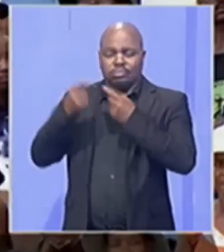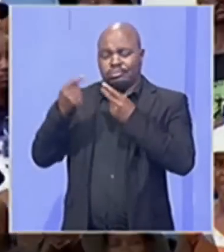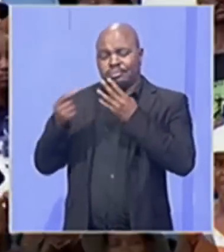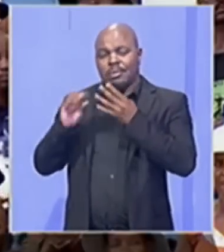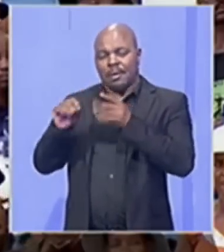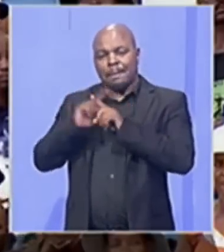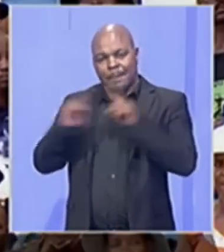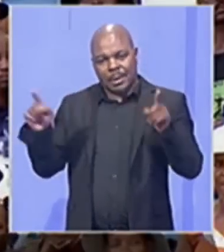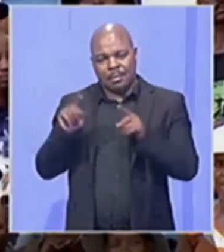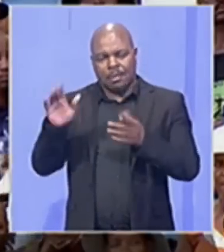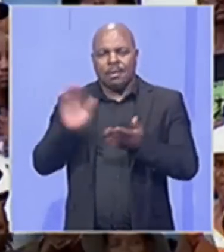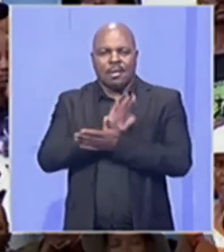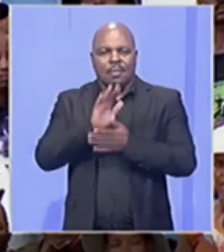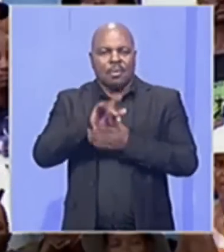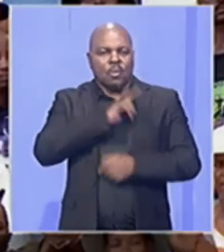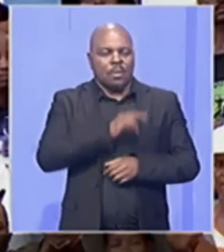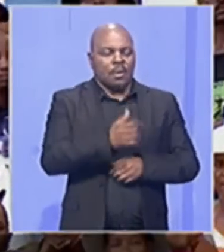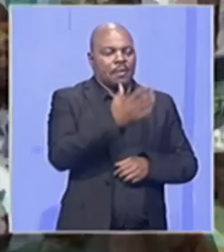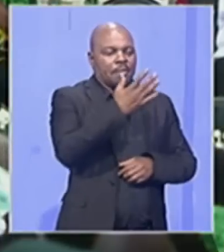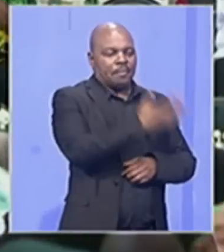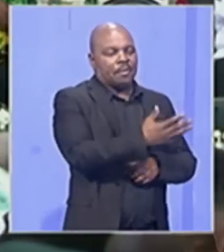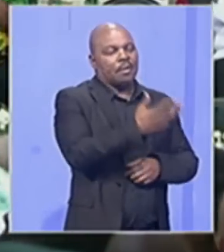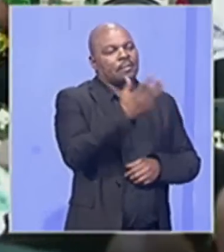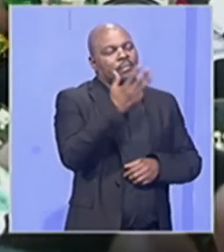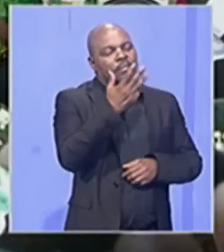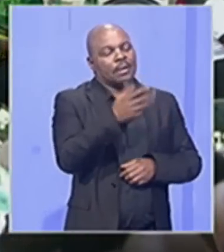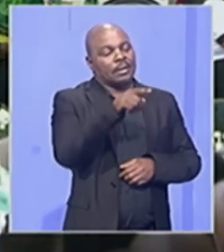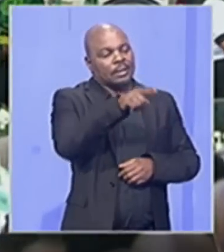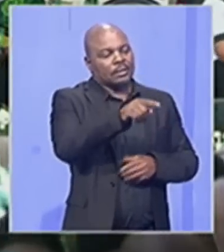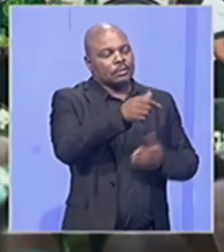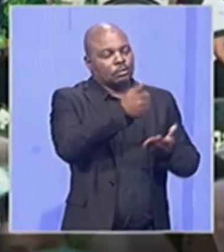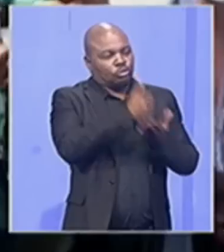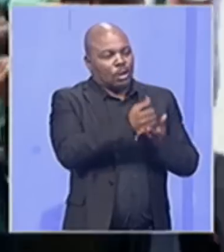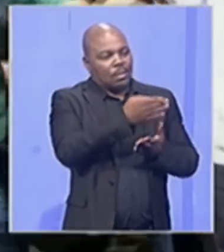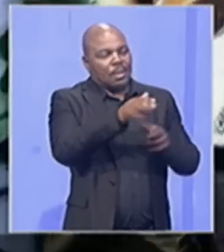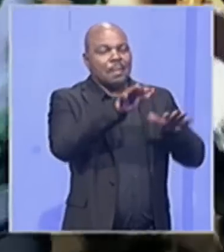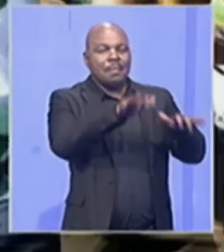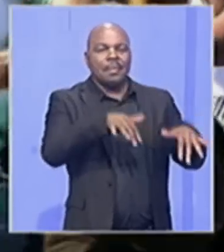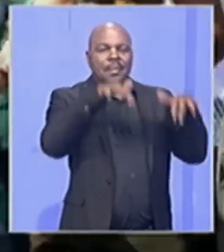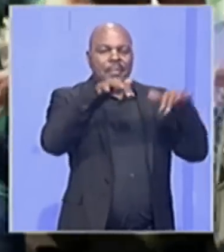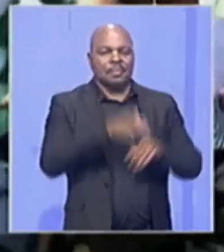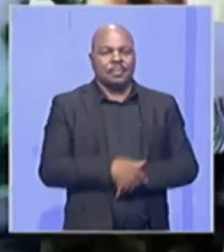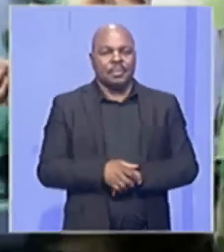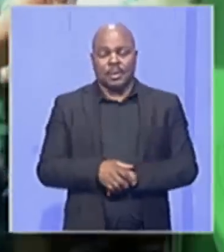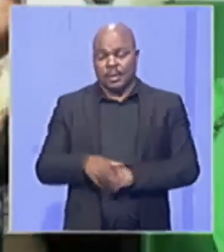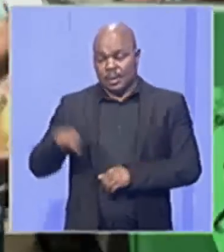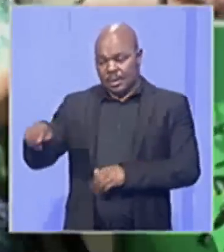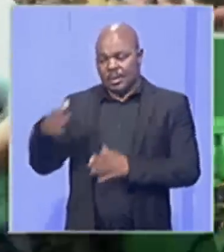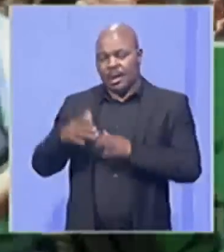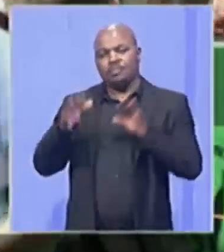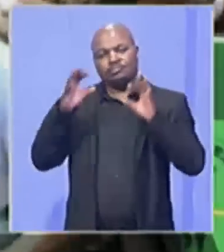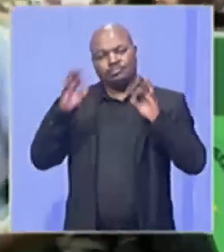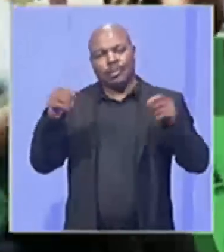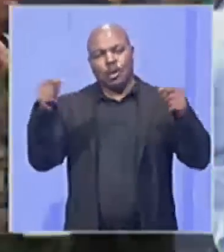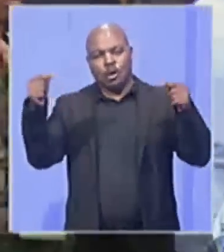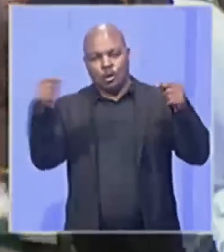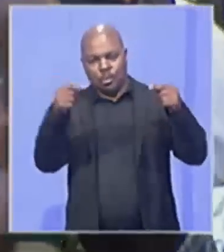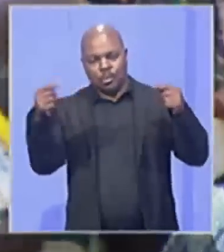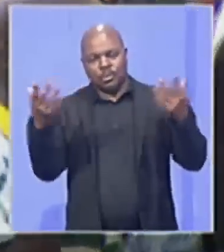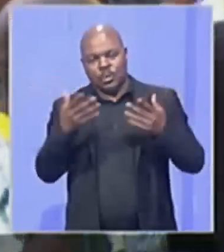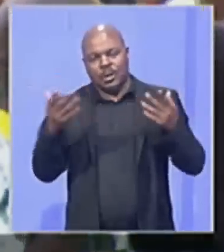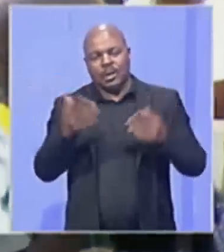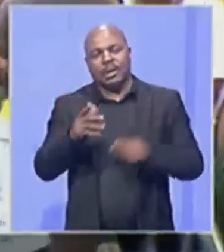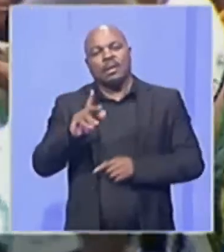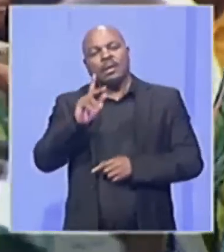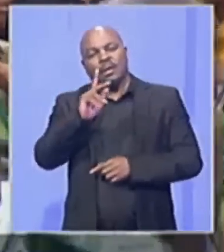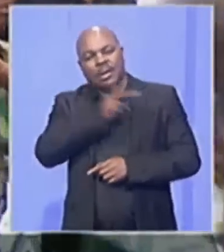tse 58 parlamenteng ya naha. MK Party ke mokga wa bohanyetsi semmuso Mpumalanga le